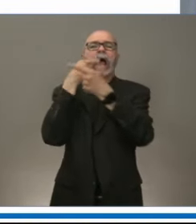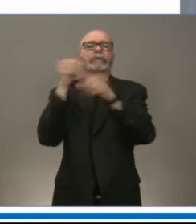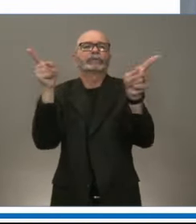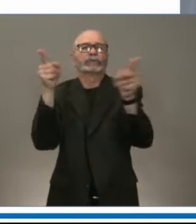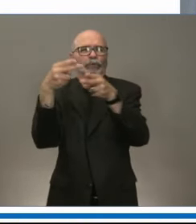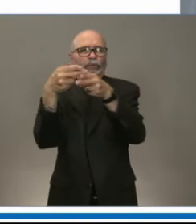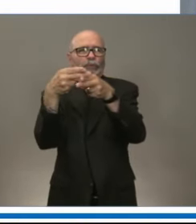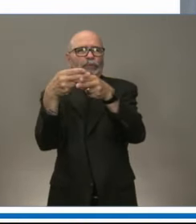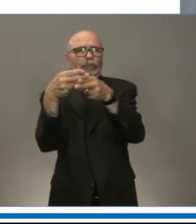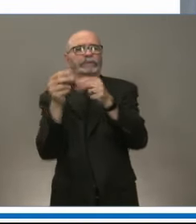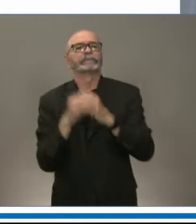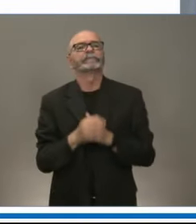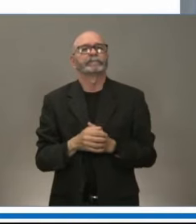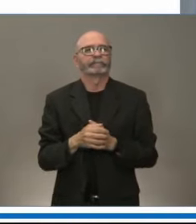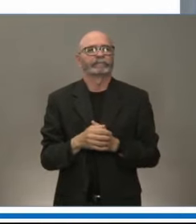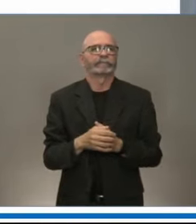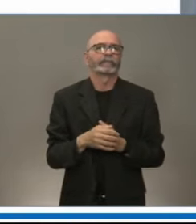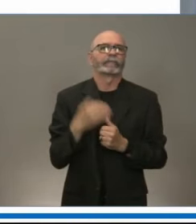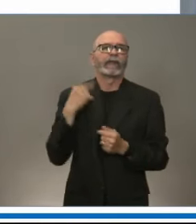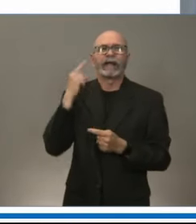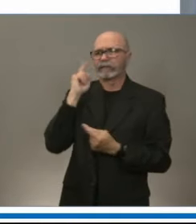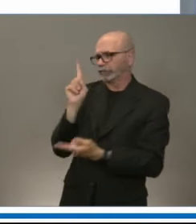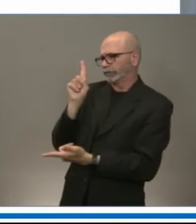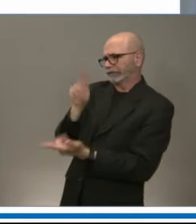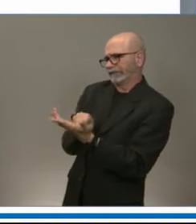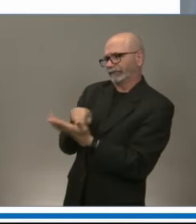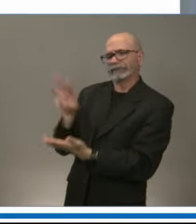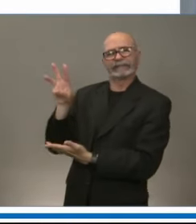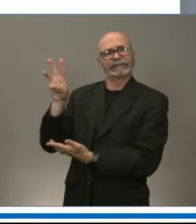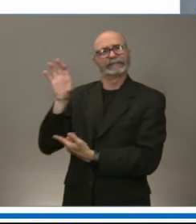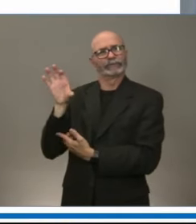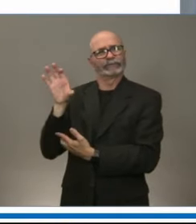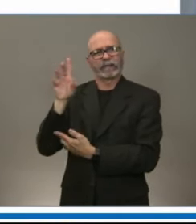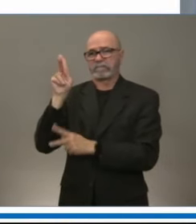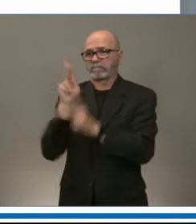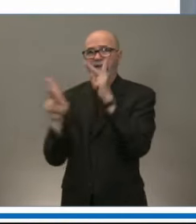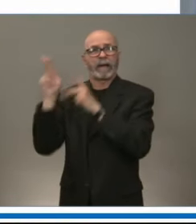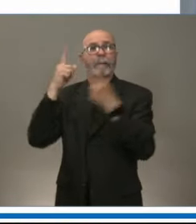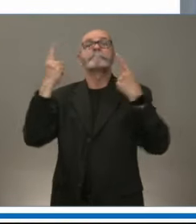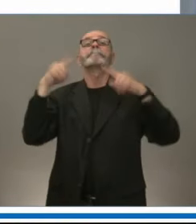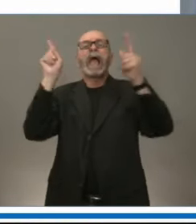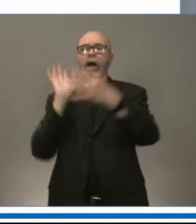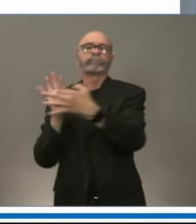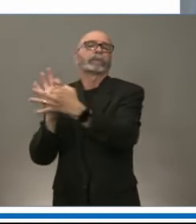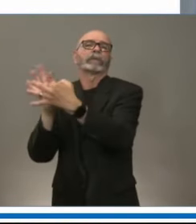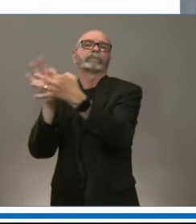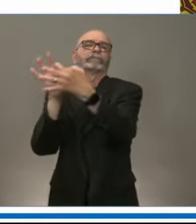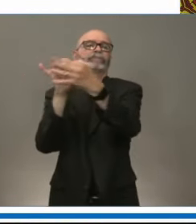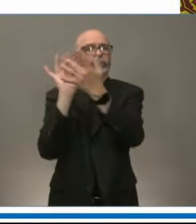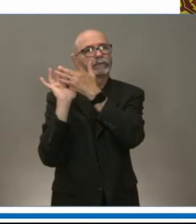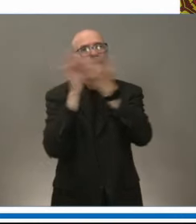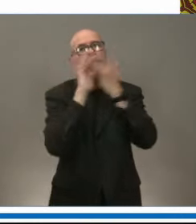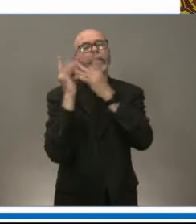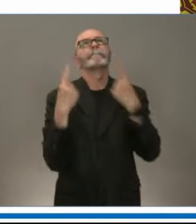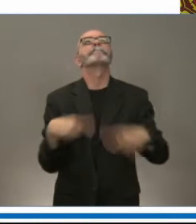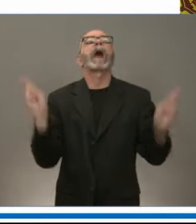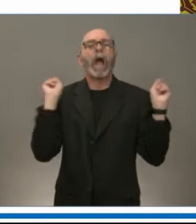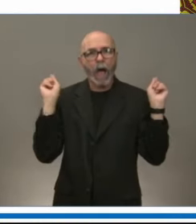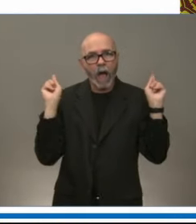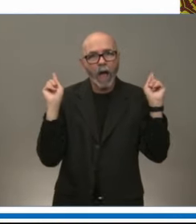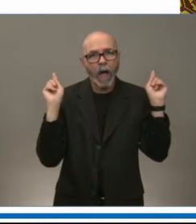households that have been connected since I made that announcement, and work is still ongoing. Cassandra, do you have a